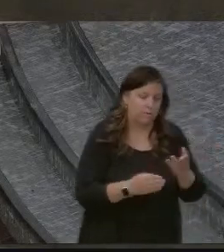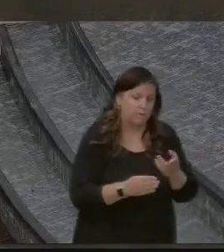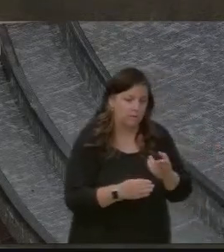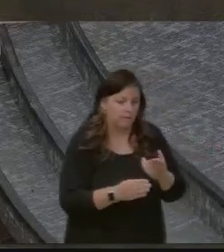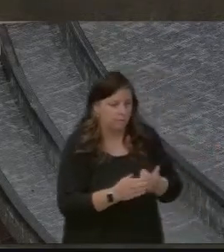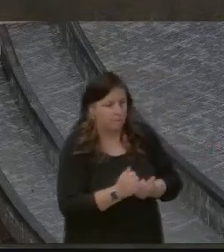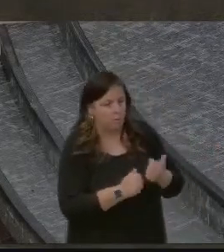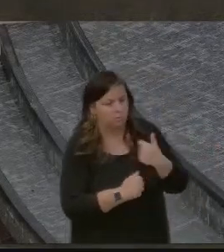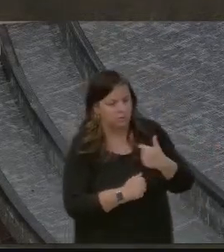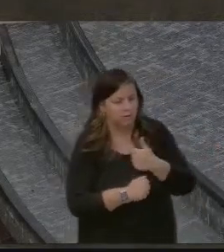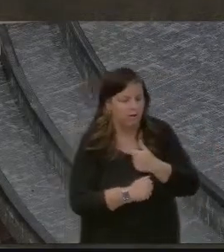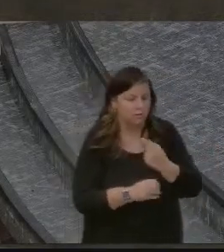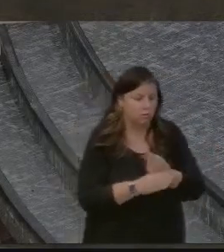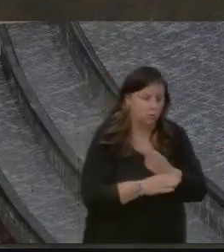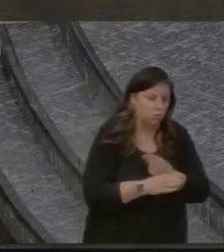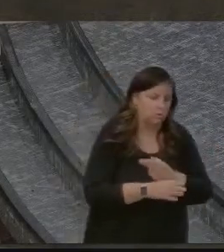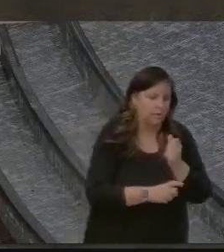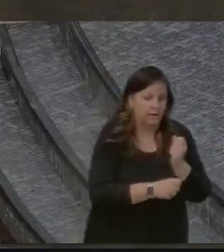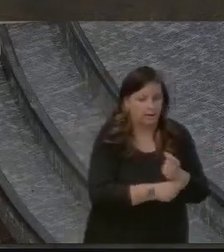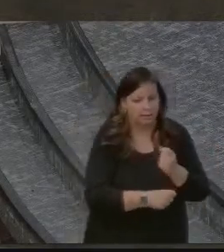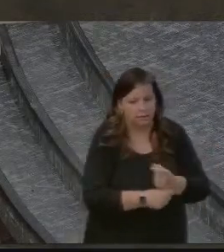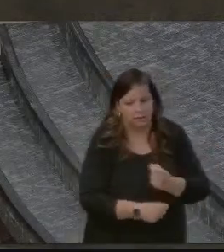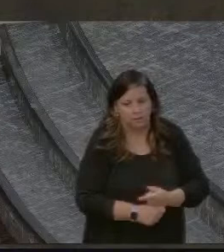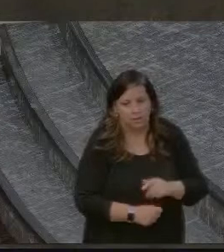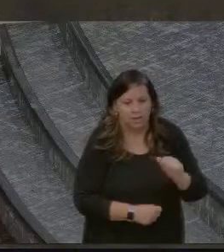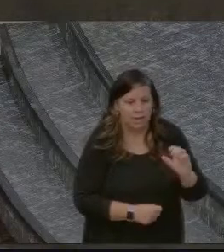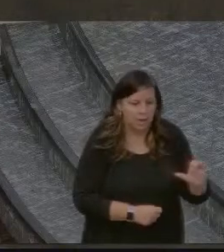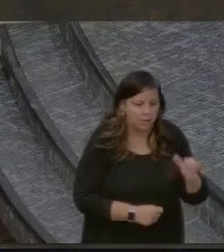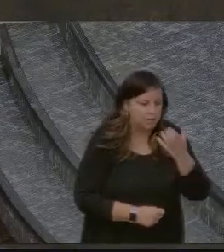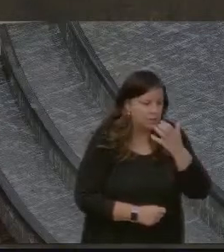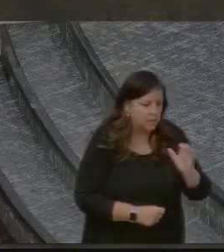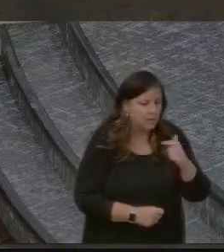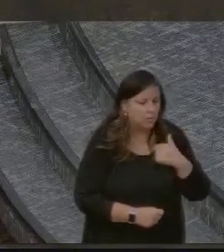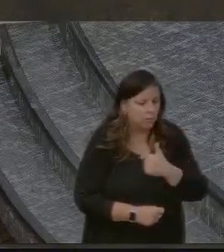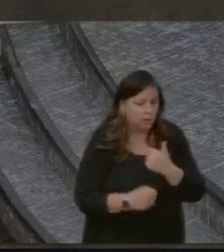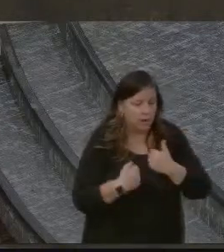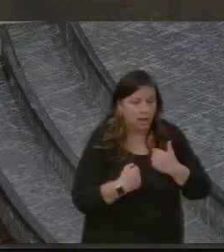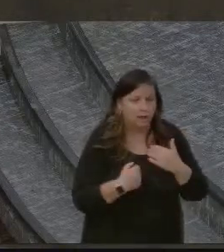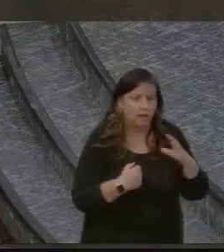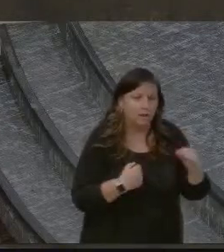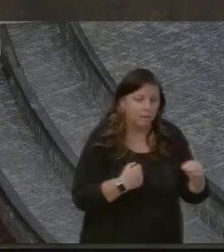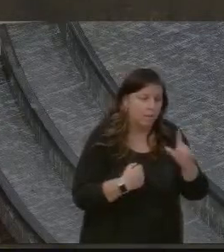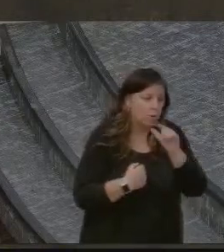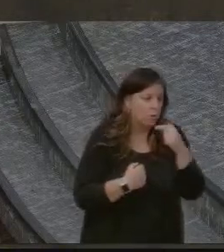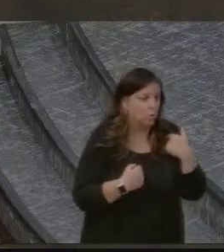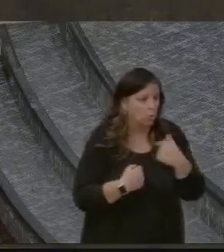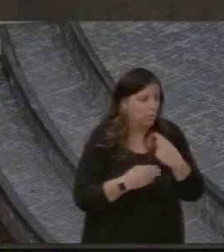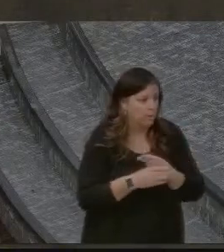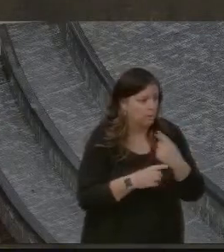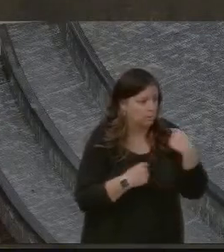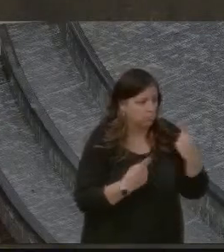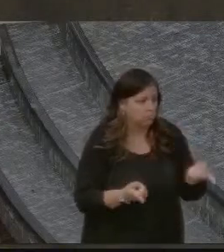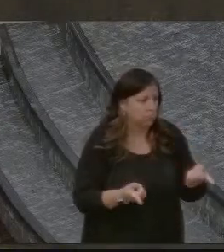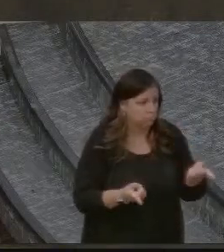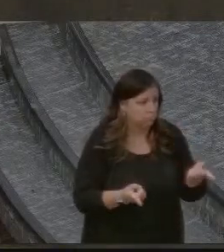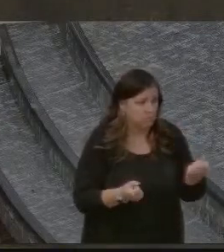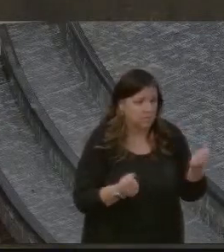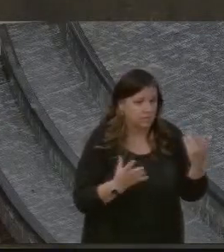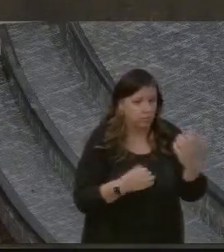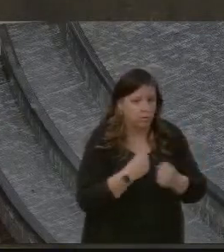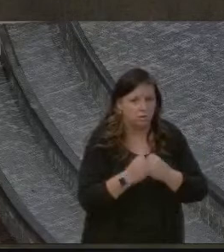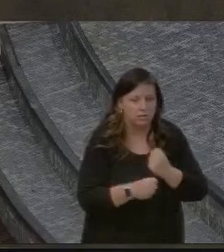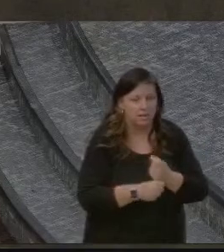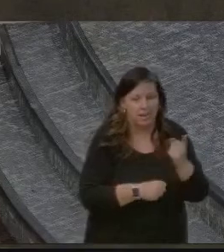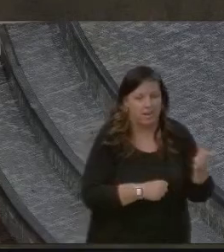a annual air condition and an annual heating. We had a company that we had been using for a number of years, and they are no